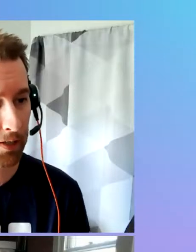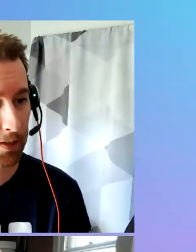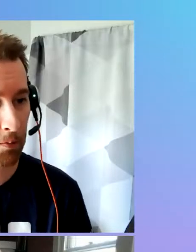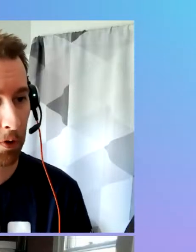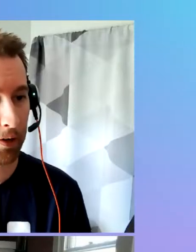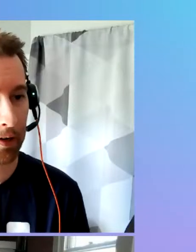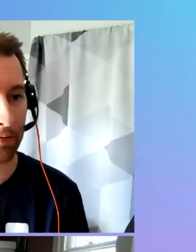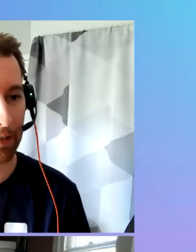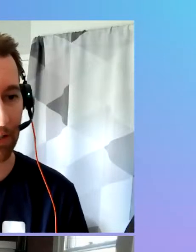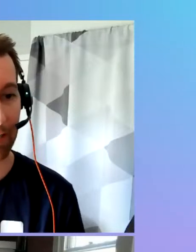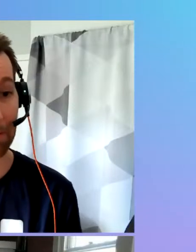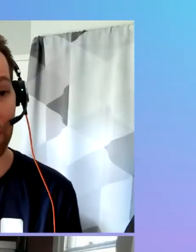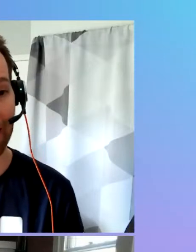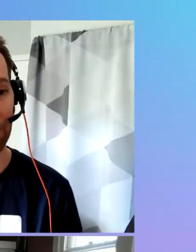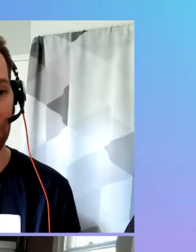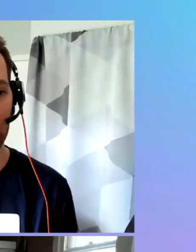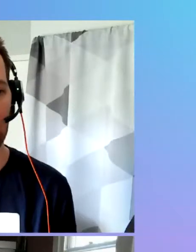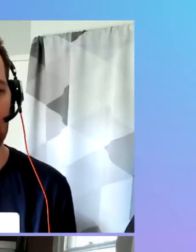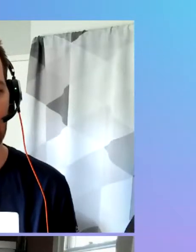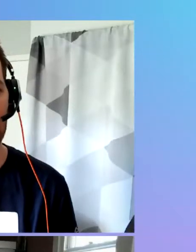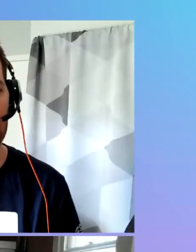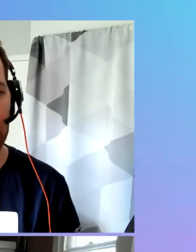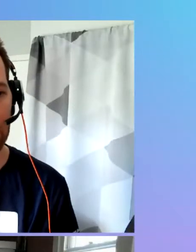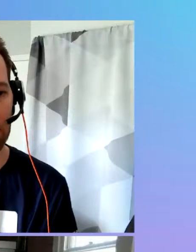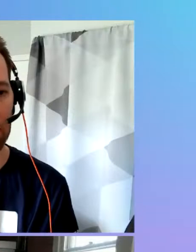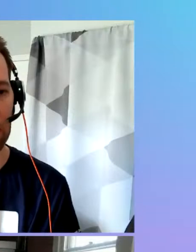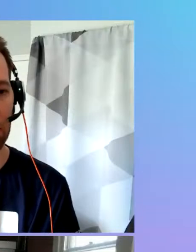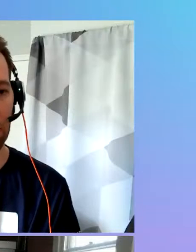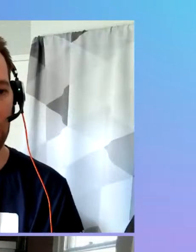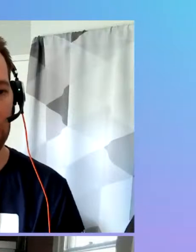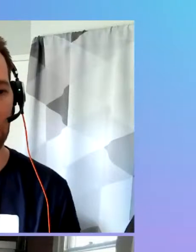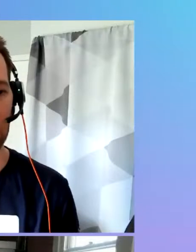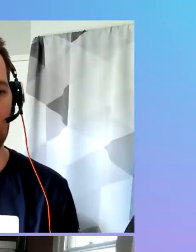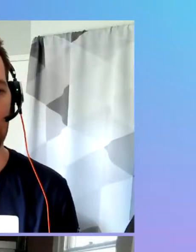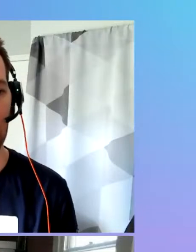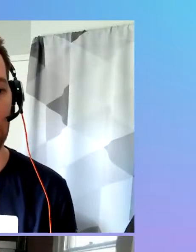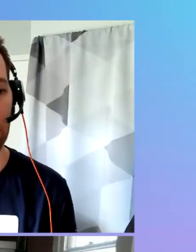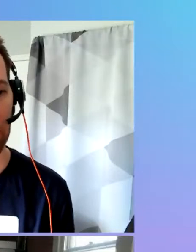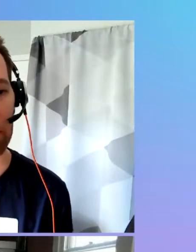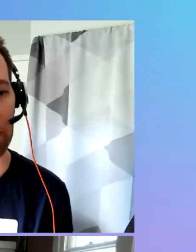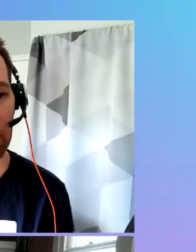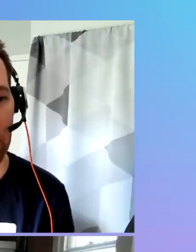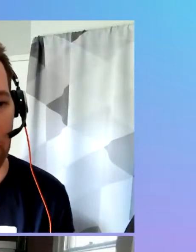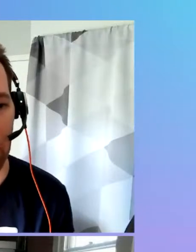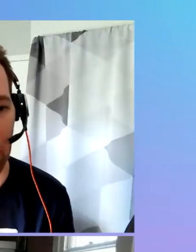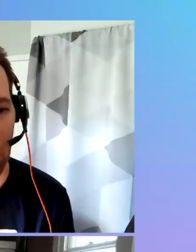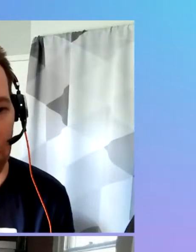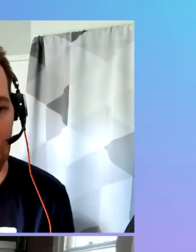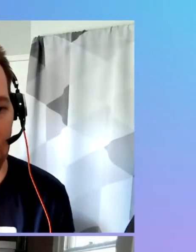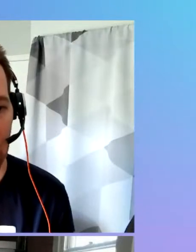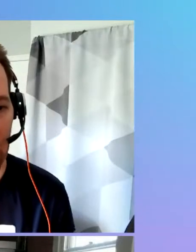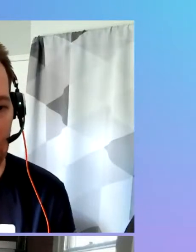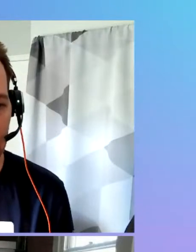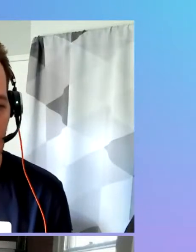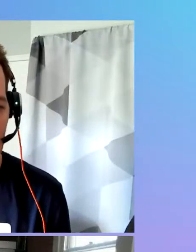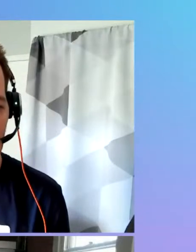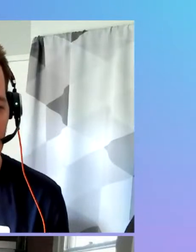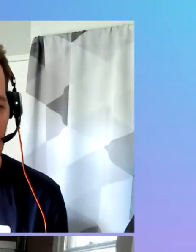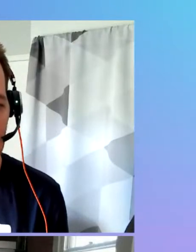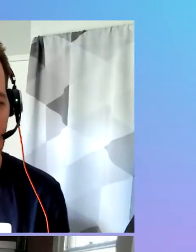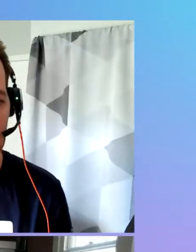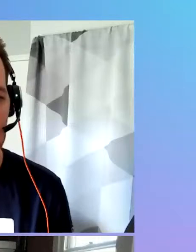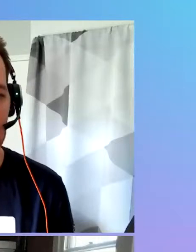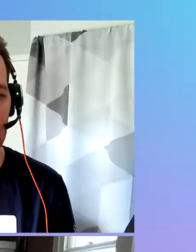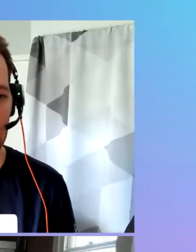question states, I'm wondering if there's any financial aid or discounts for IAAP membership or certifications available